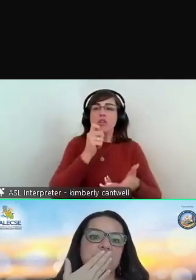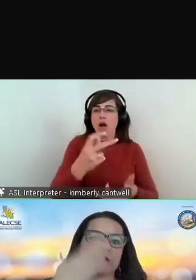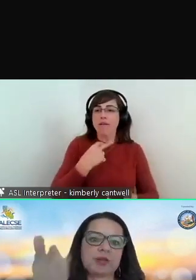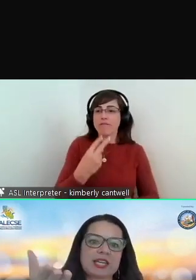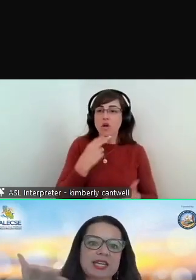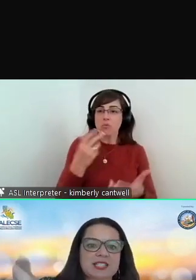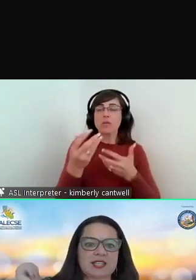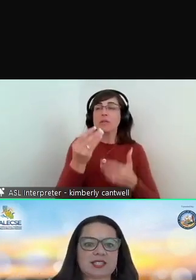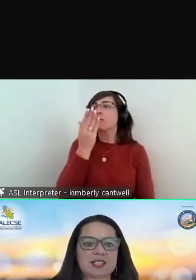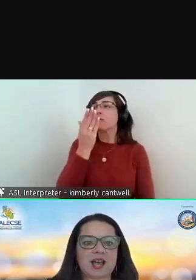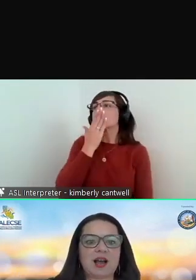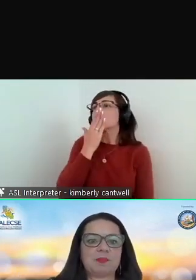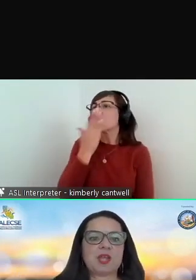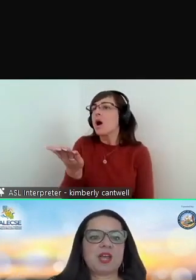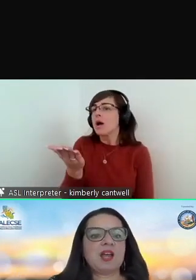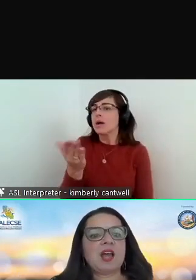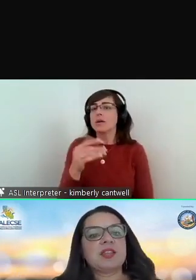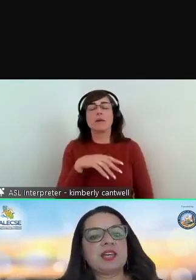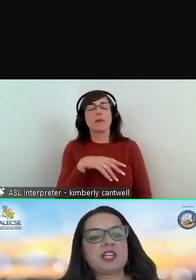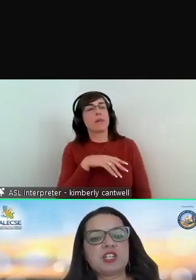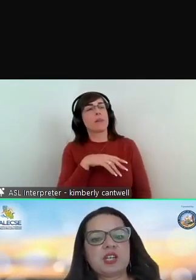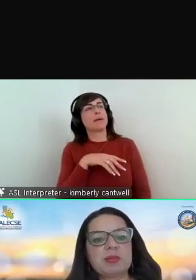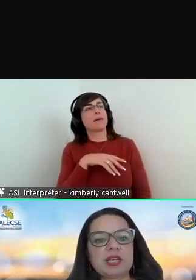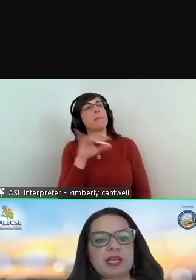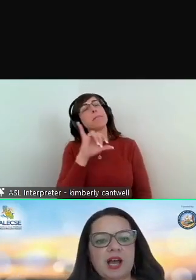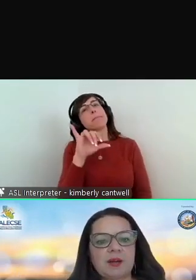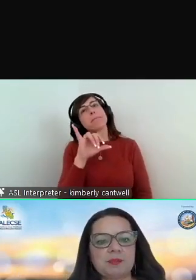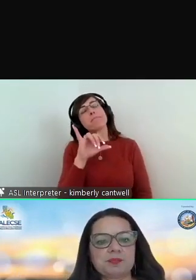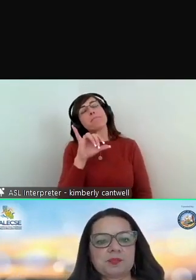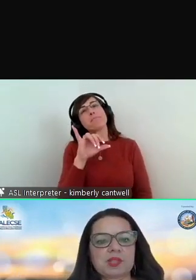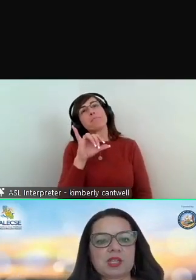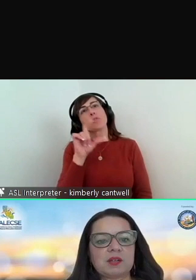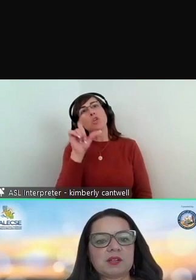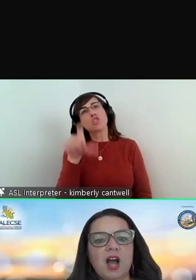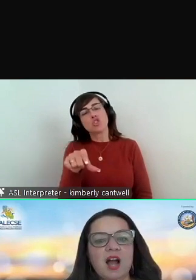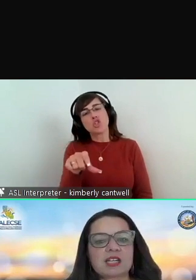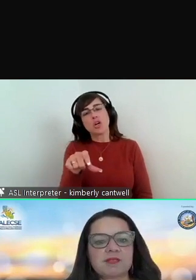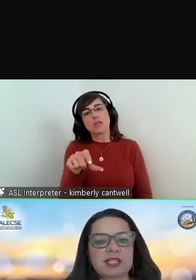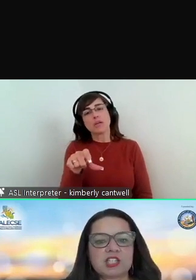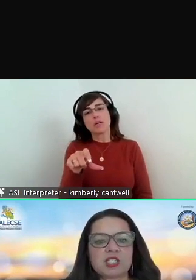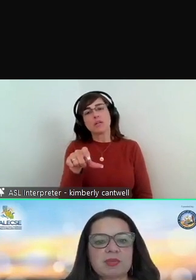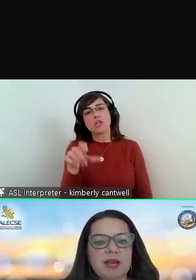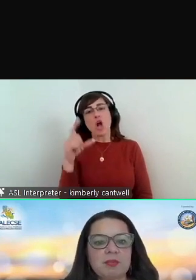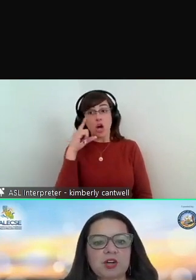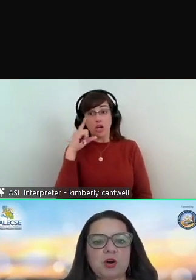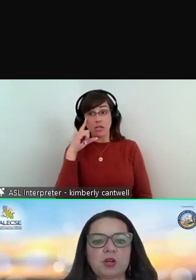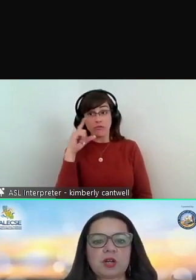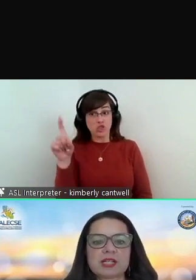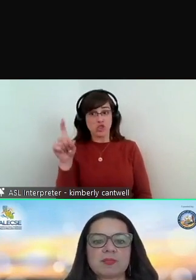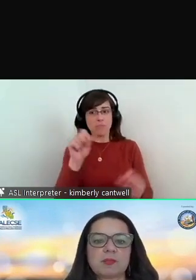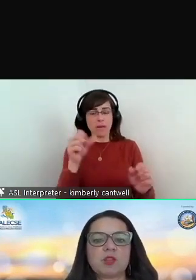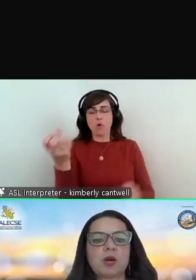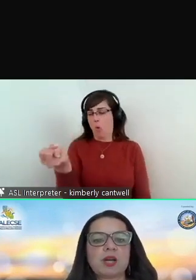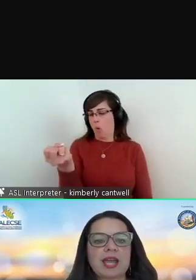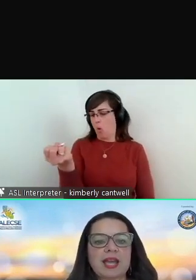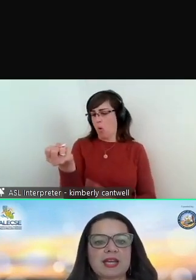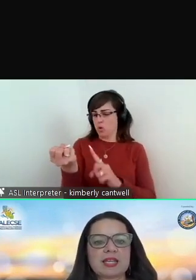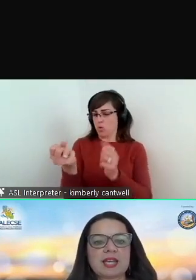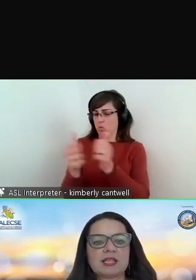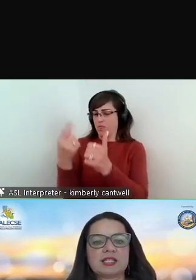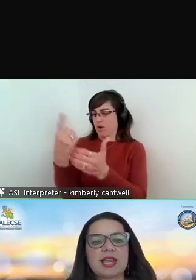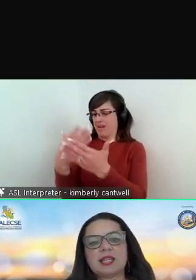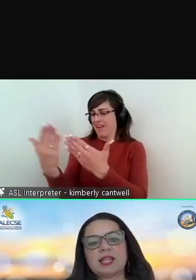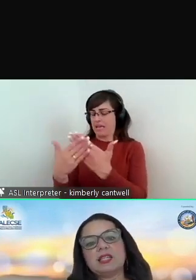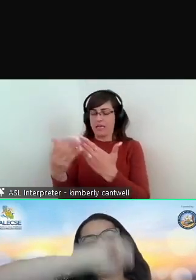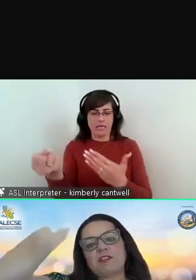gestures like blowing kisses. They should be cognitively, they should be able to hold on to something with one hand